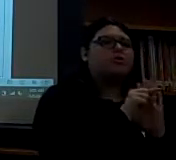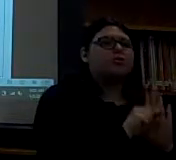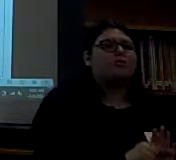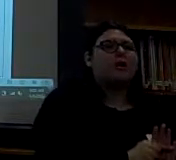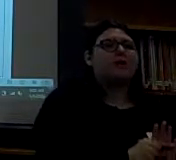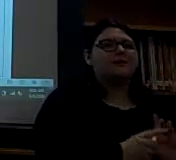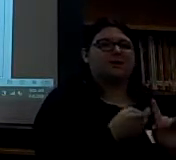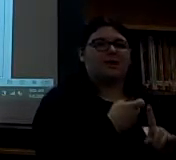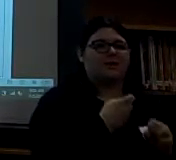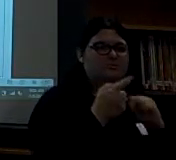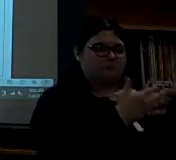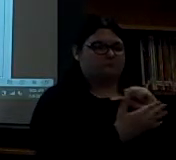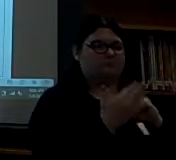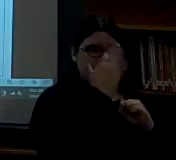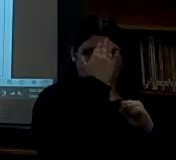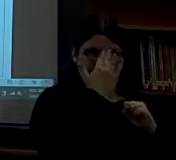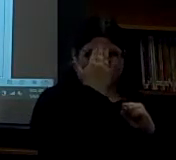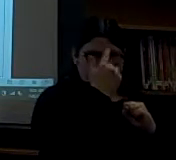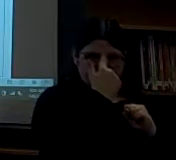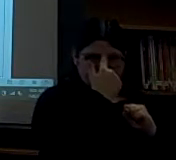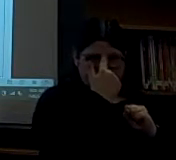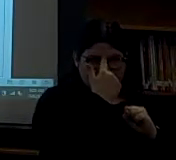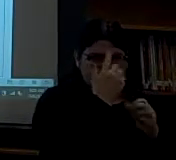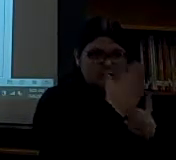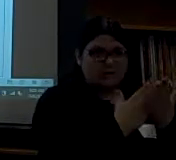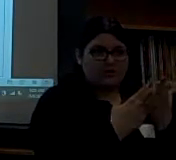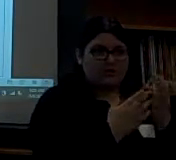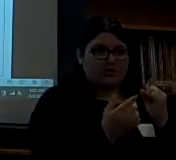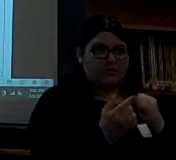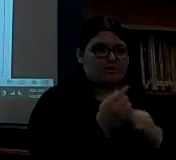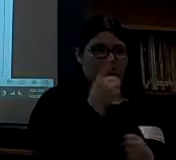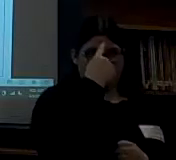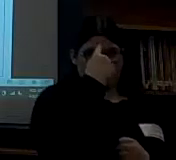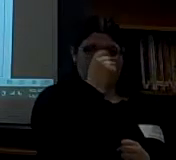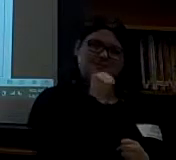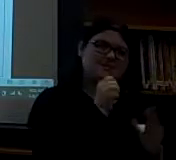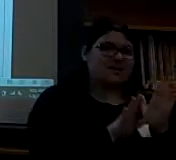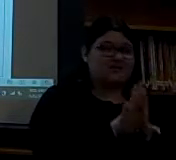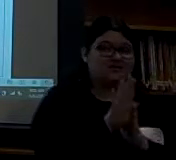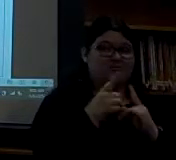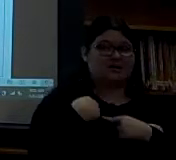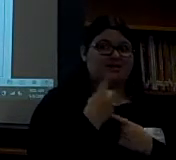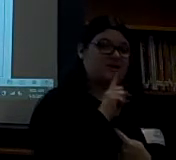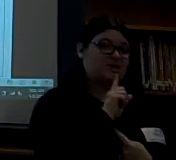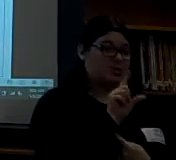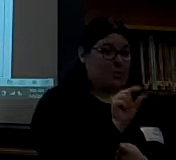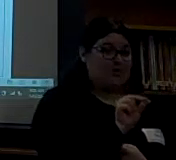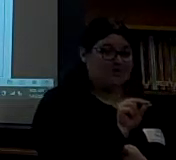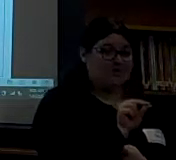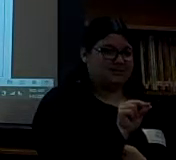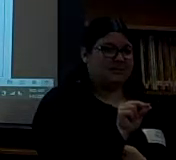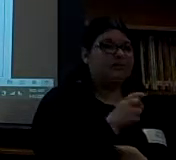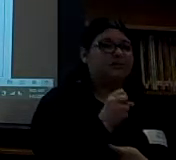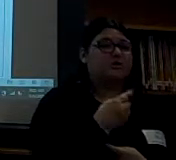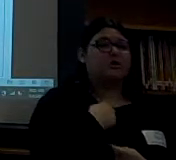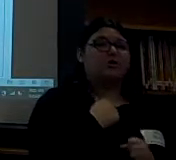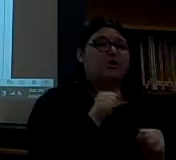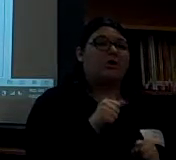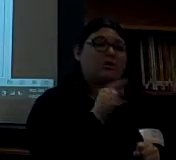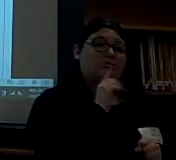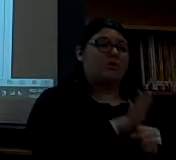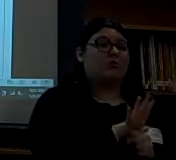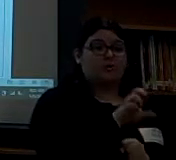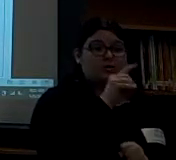all coming from this part of the brain. Now, this is the part of the brain that I mentioned before, is not developed until the mid-20s. That's why I can almost guarantee your